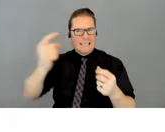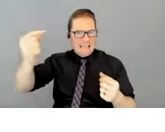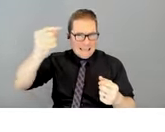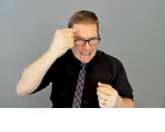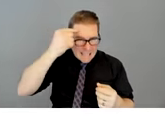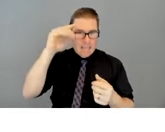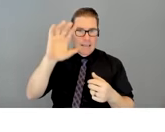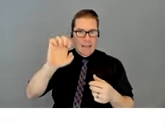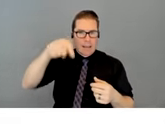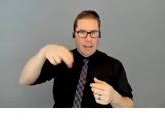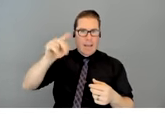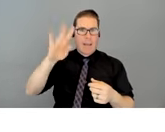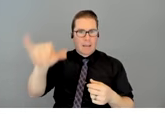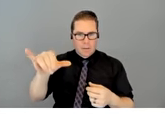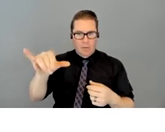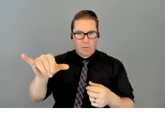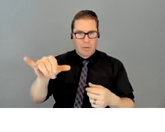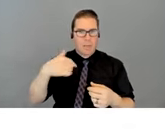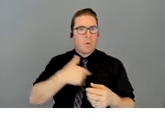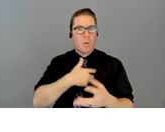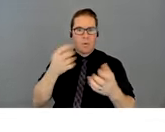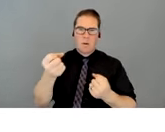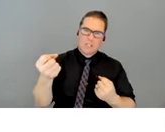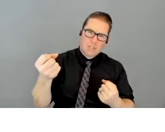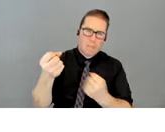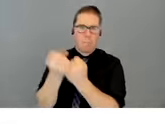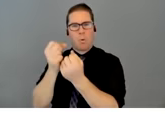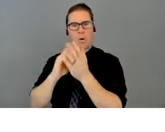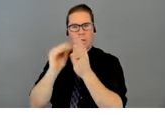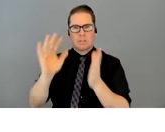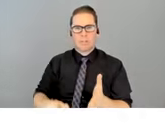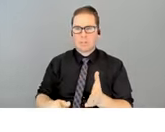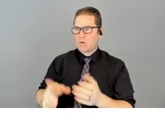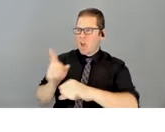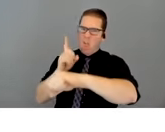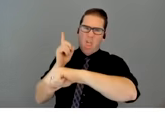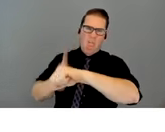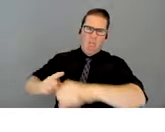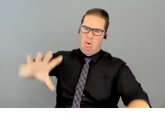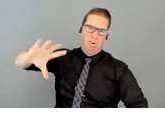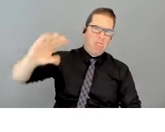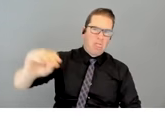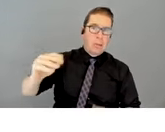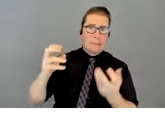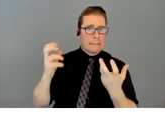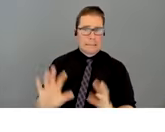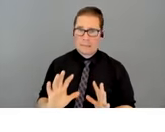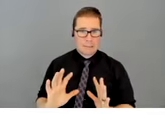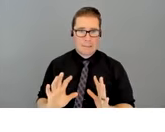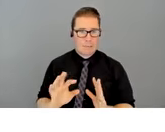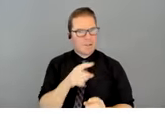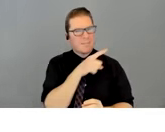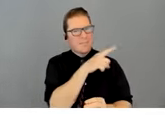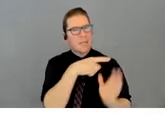student, not tear the student apart. And it just provides basic instruction on how